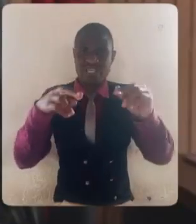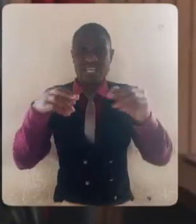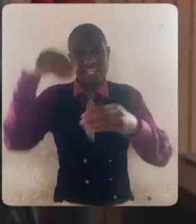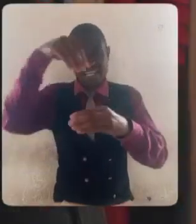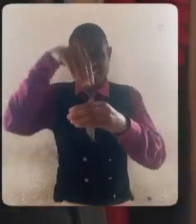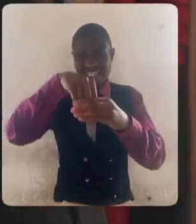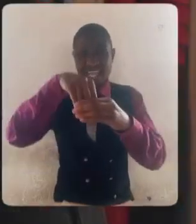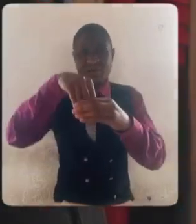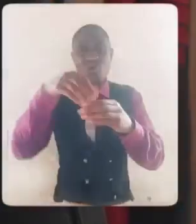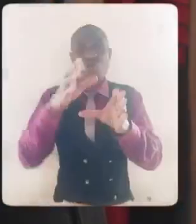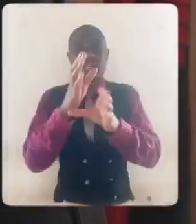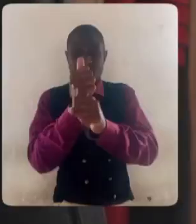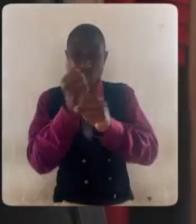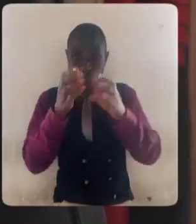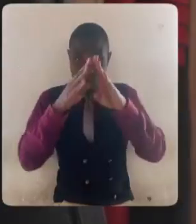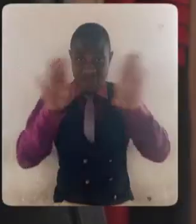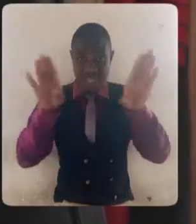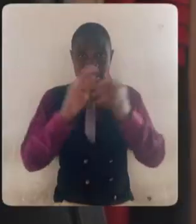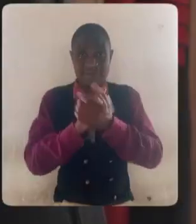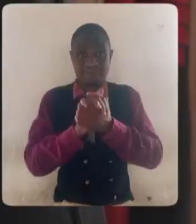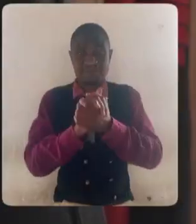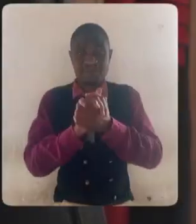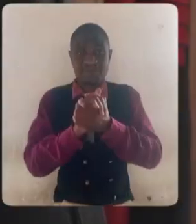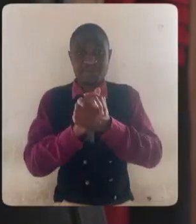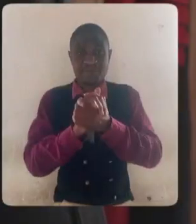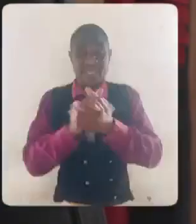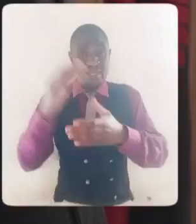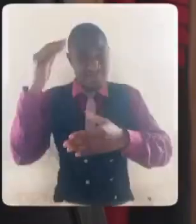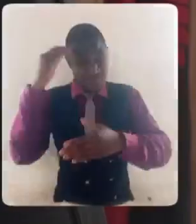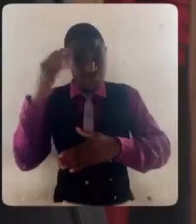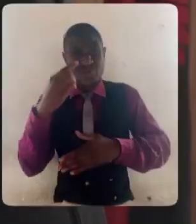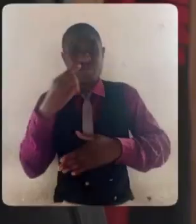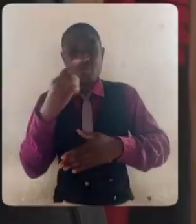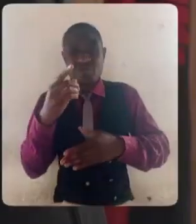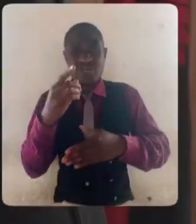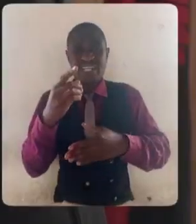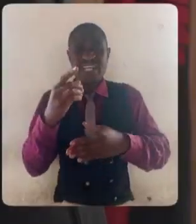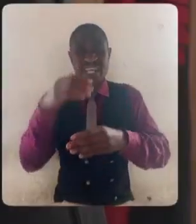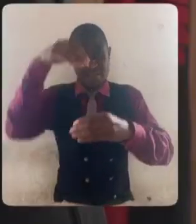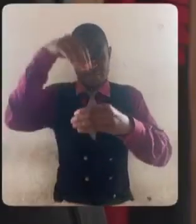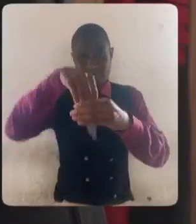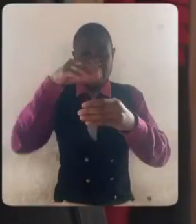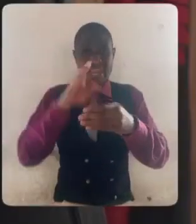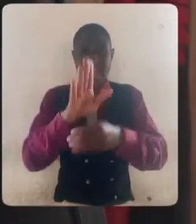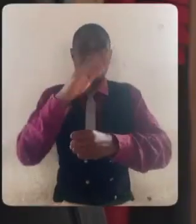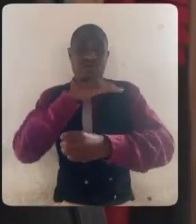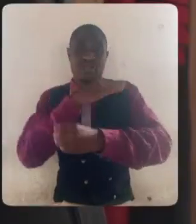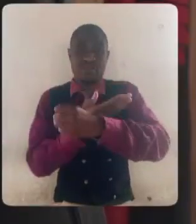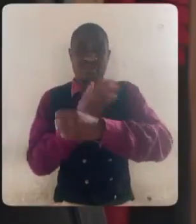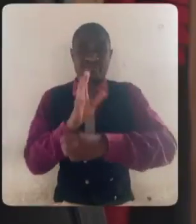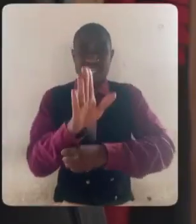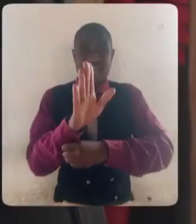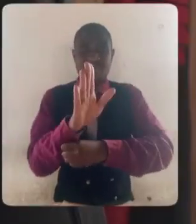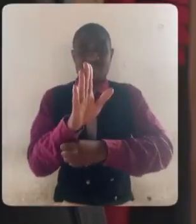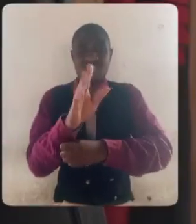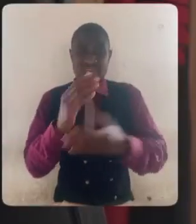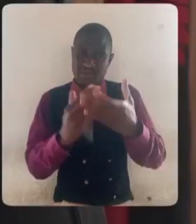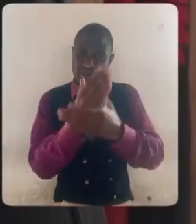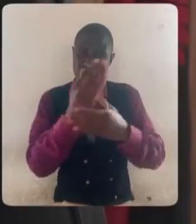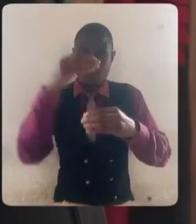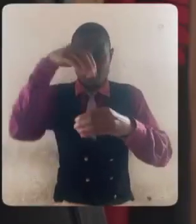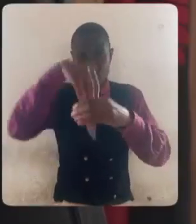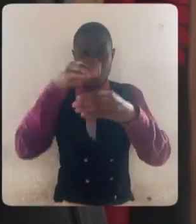period. To all political parties and independent candidates, we commend you for your participation in this